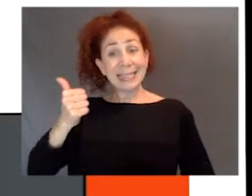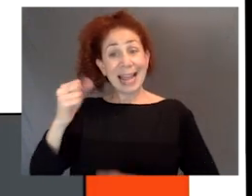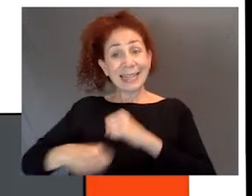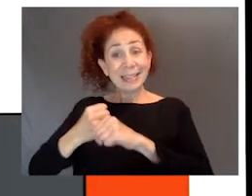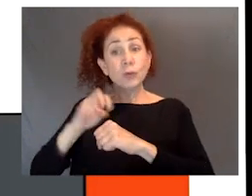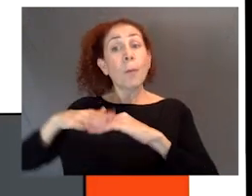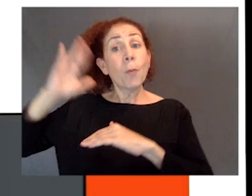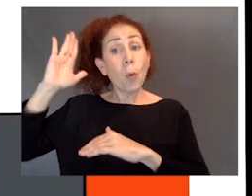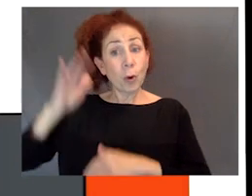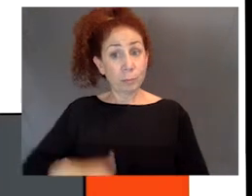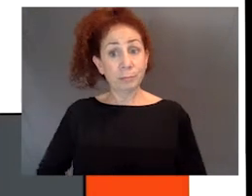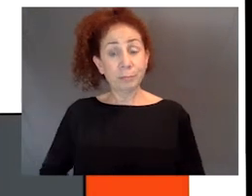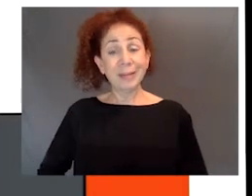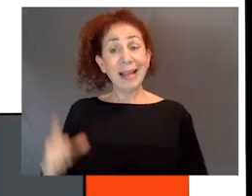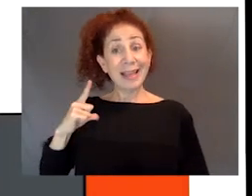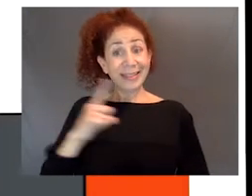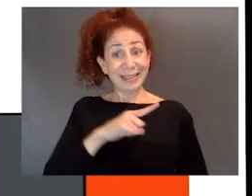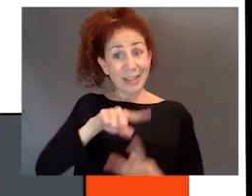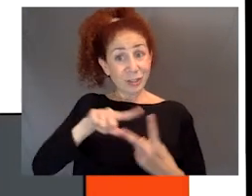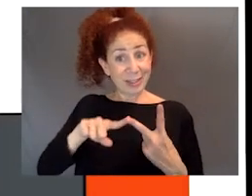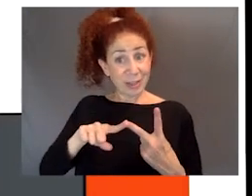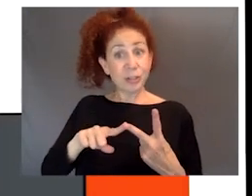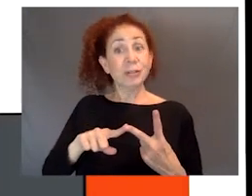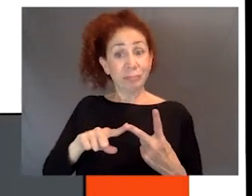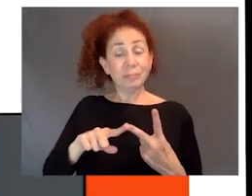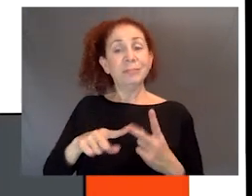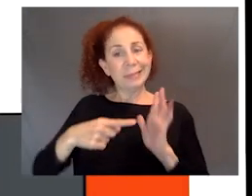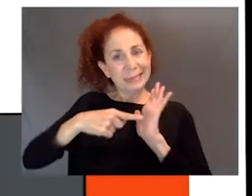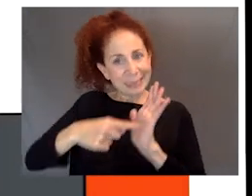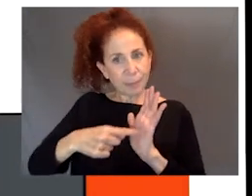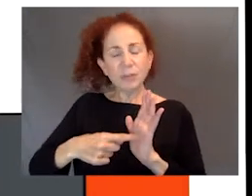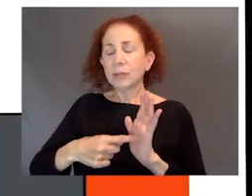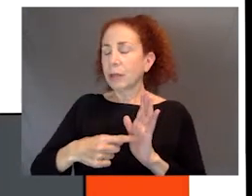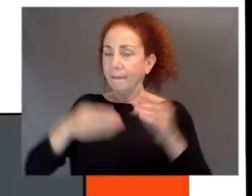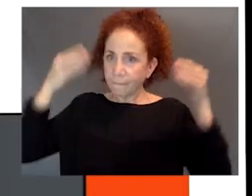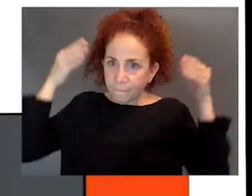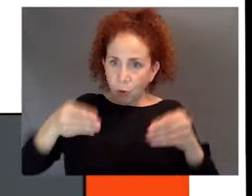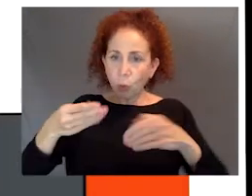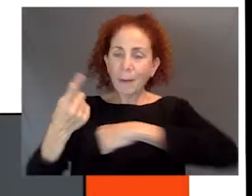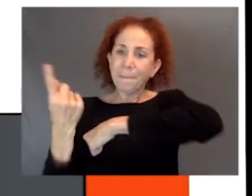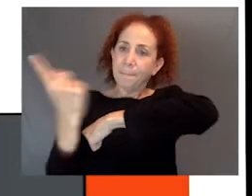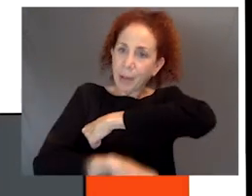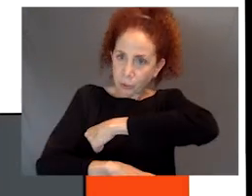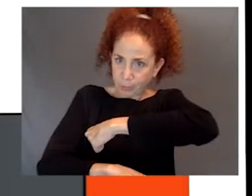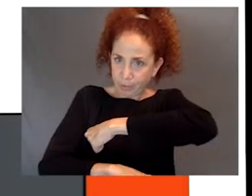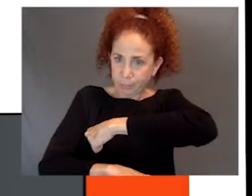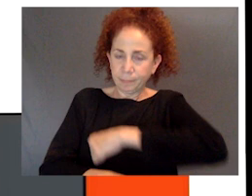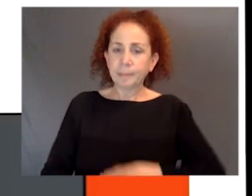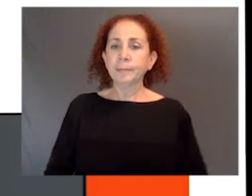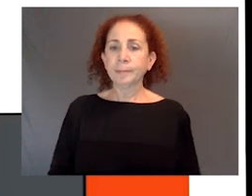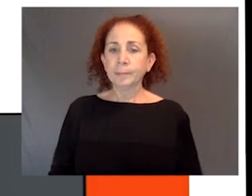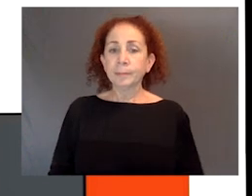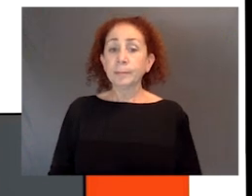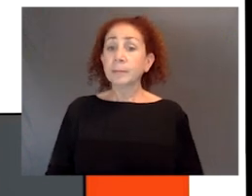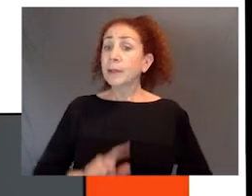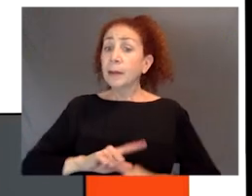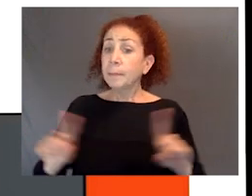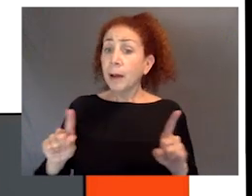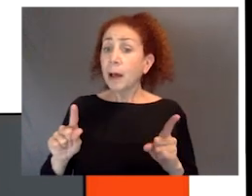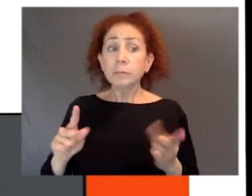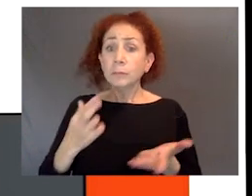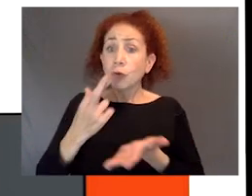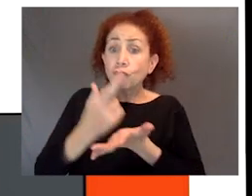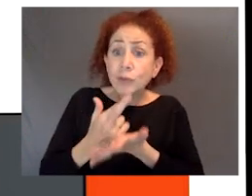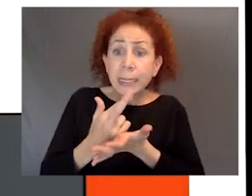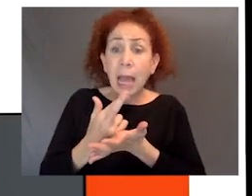years. The legislation in both of these examples demonstrates a huge focus on punishment for the crime, but leaves